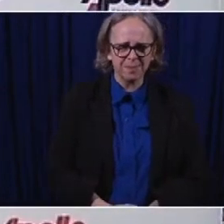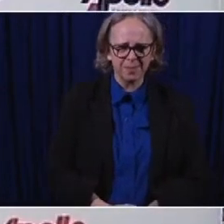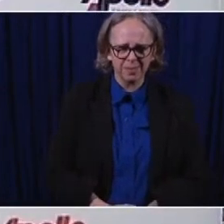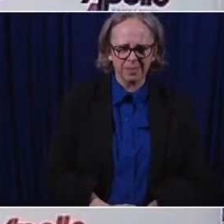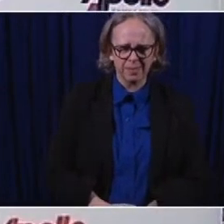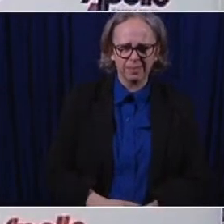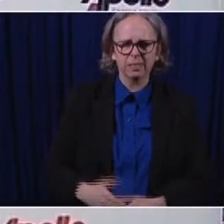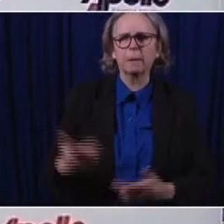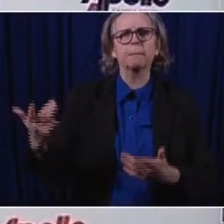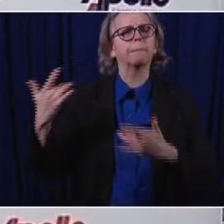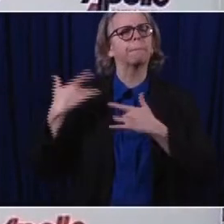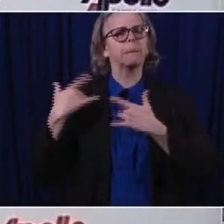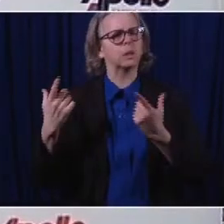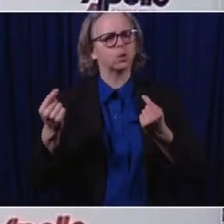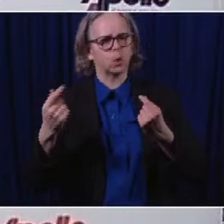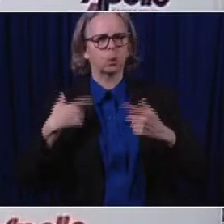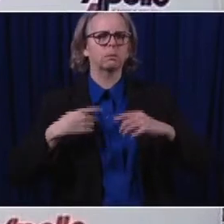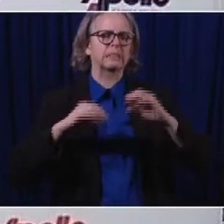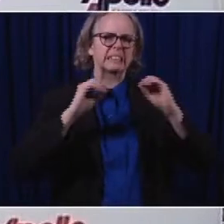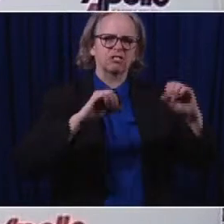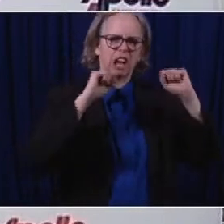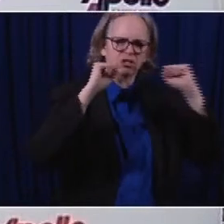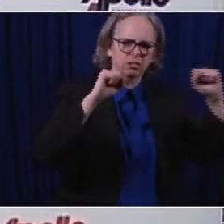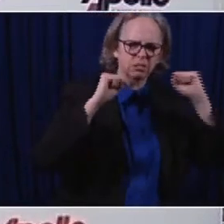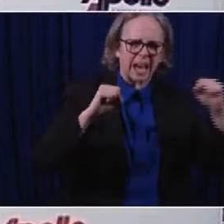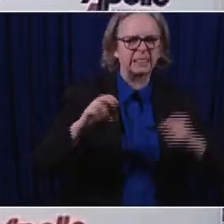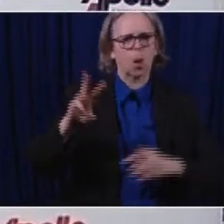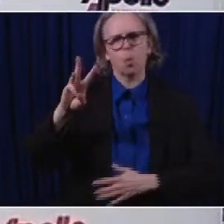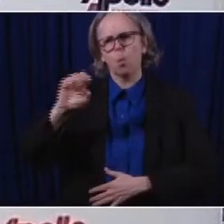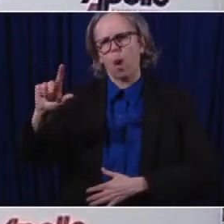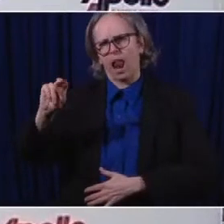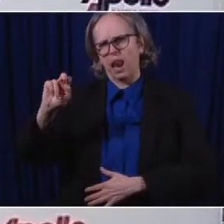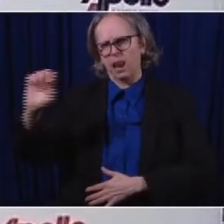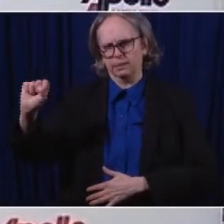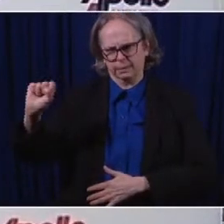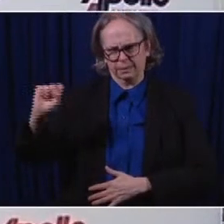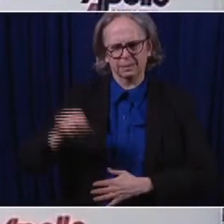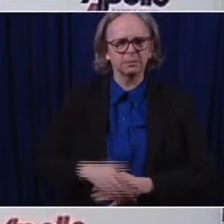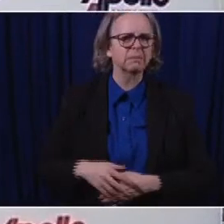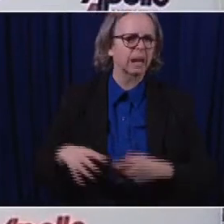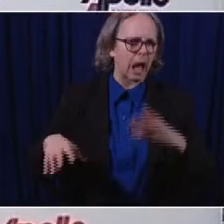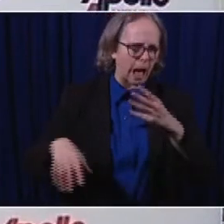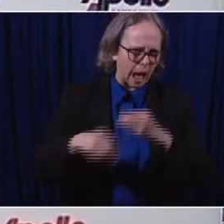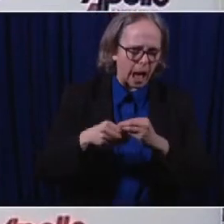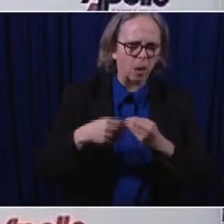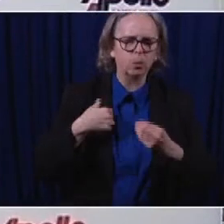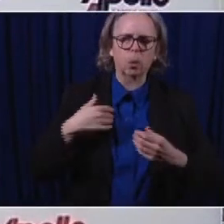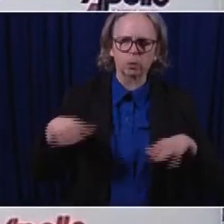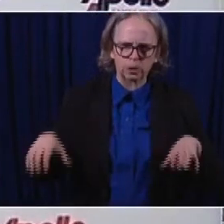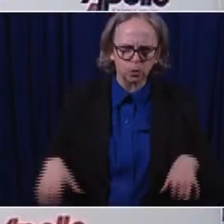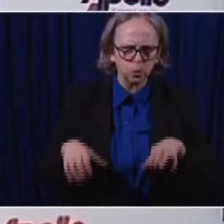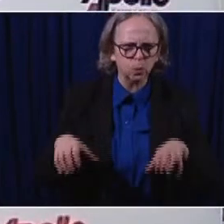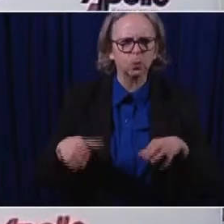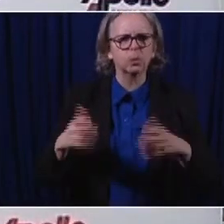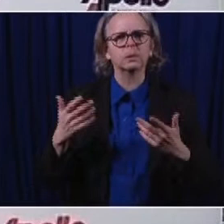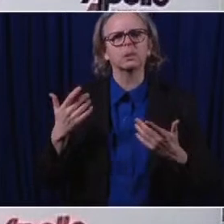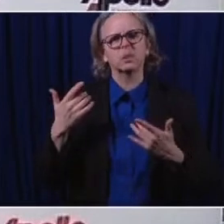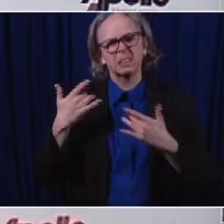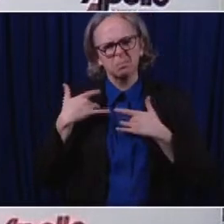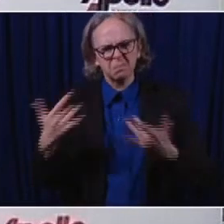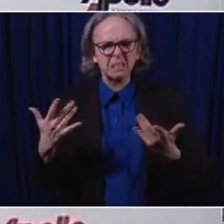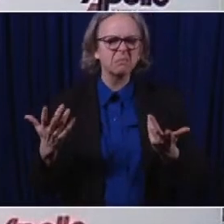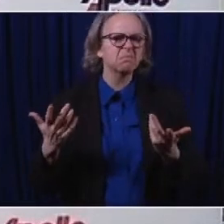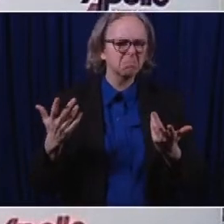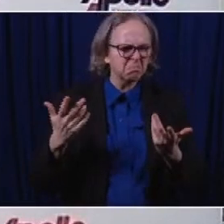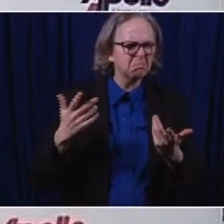only exercise and wellness, but actually with this COVID and everything that's going on, we've been able to actually teach our students to